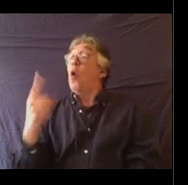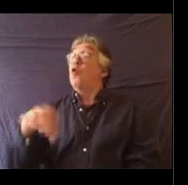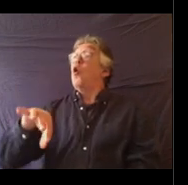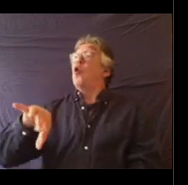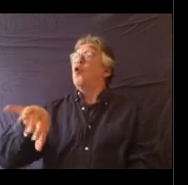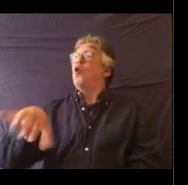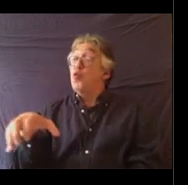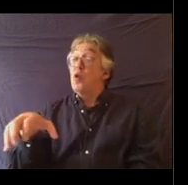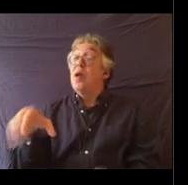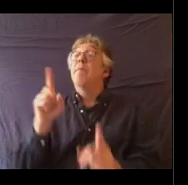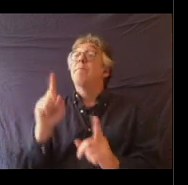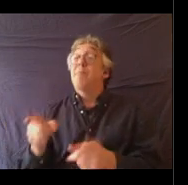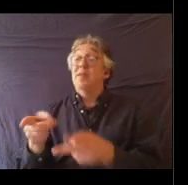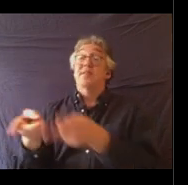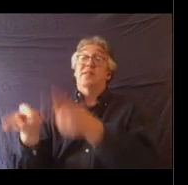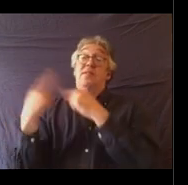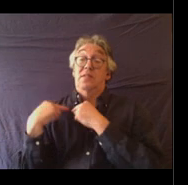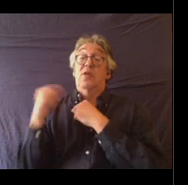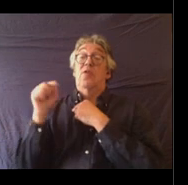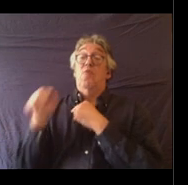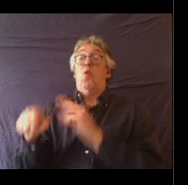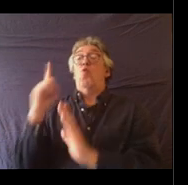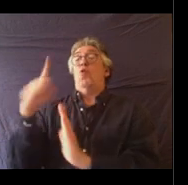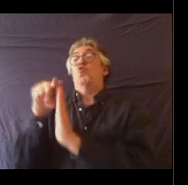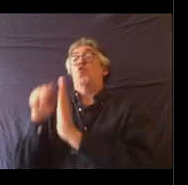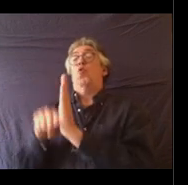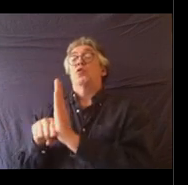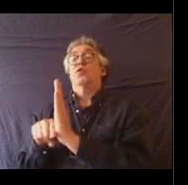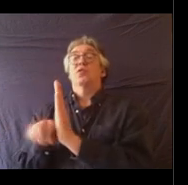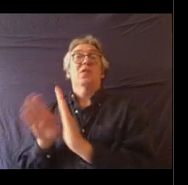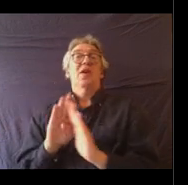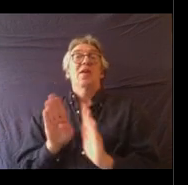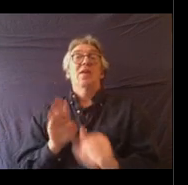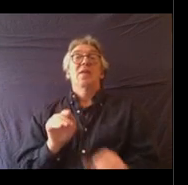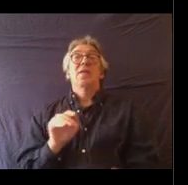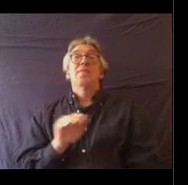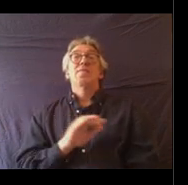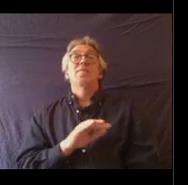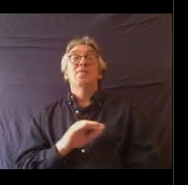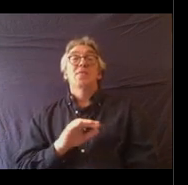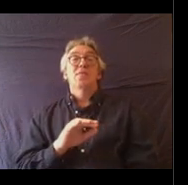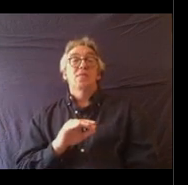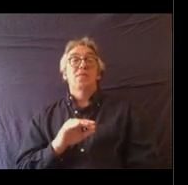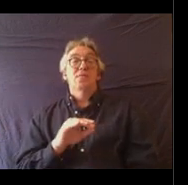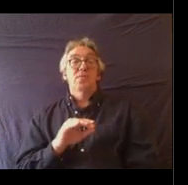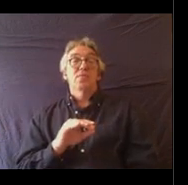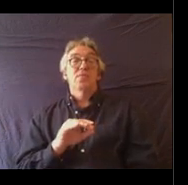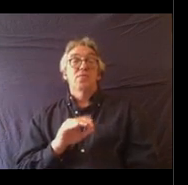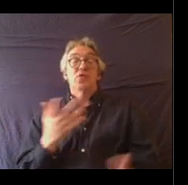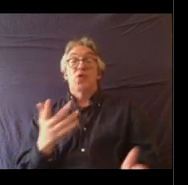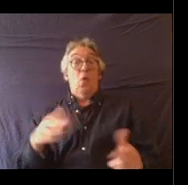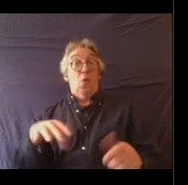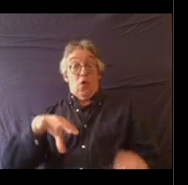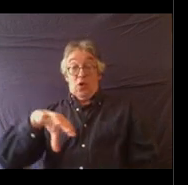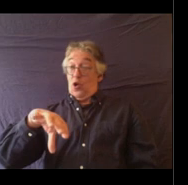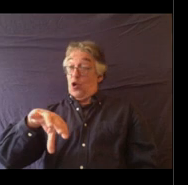comply only to one set of rules and not 27 sets of rules. So basically here, you really want